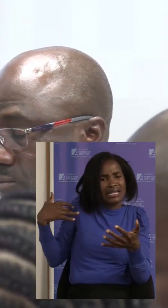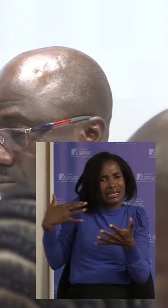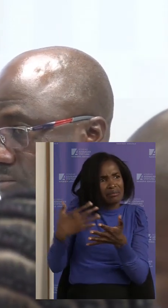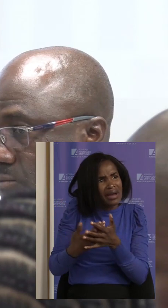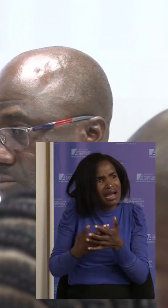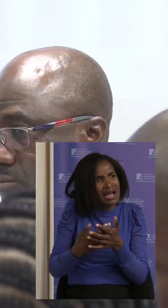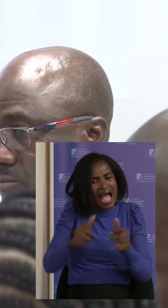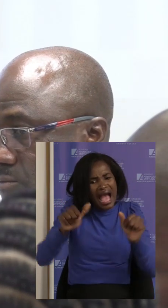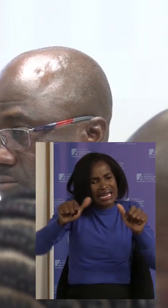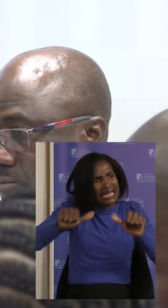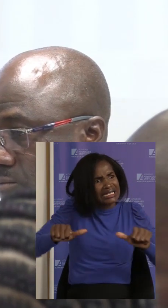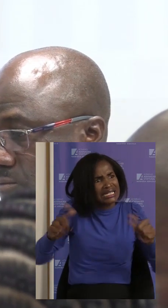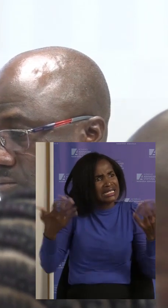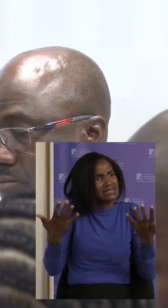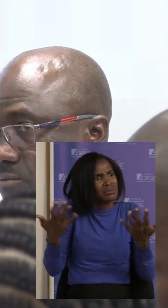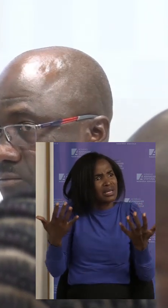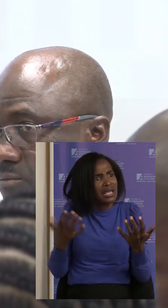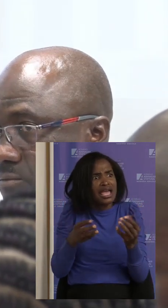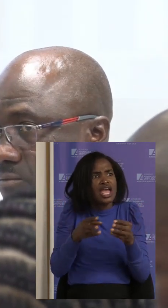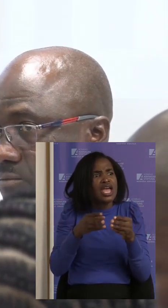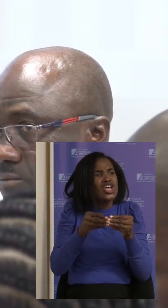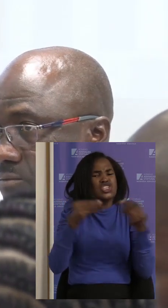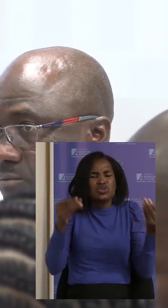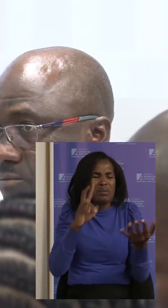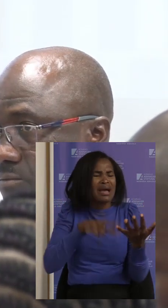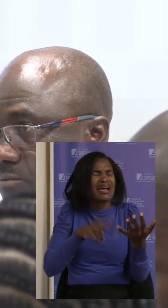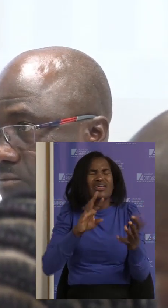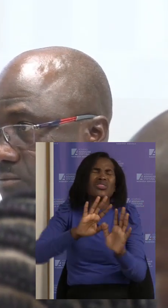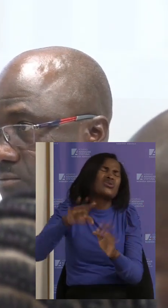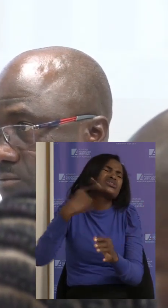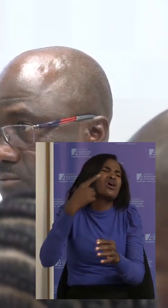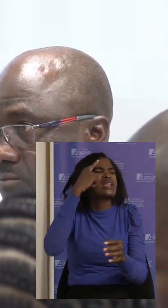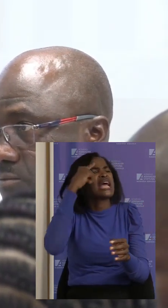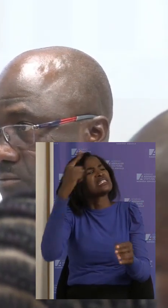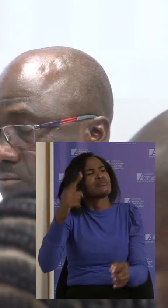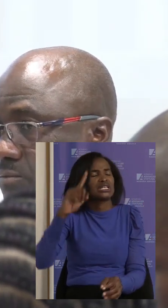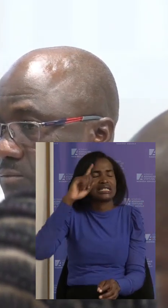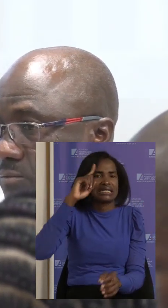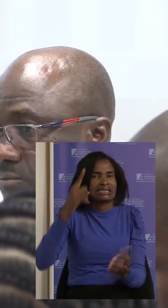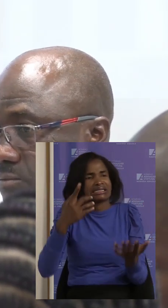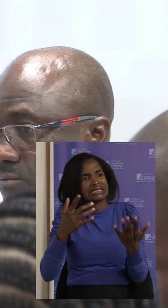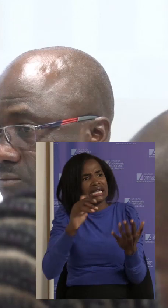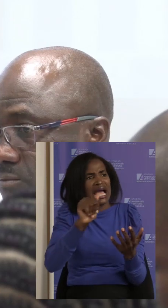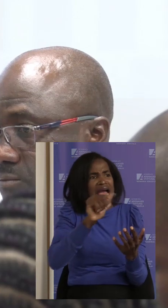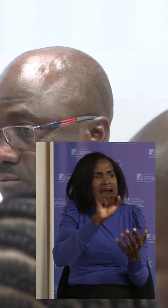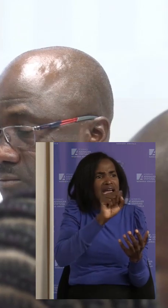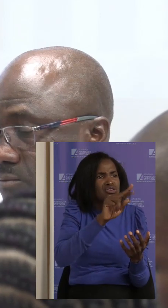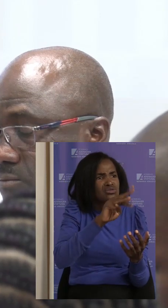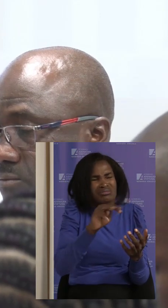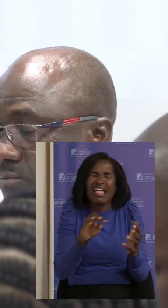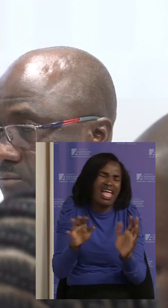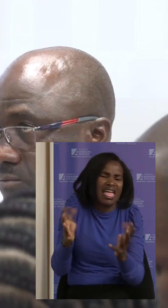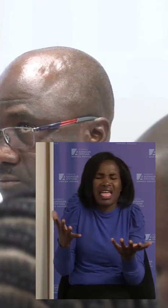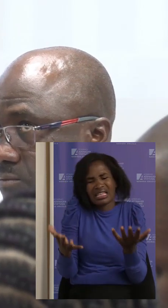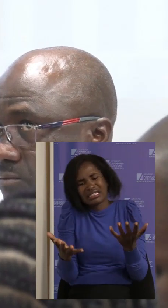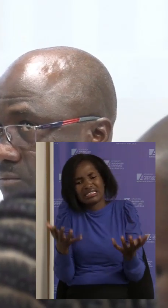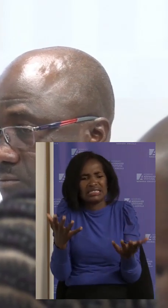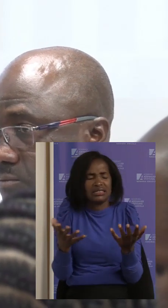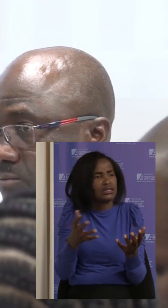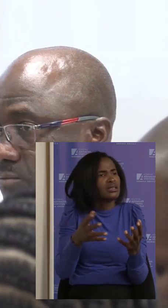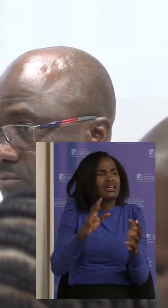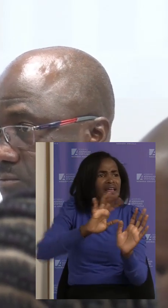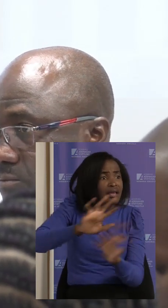that paper? Not the newspaper articles we read every day. Those are just assumptions. So maybe going forward, of course we have the money, which is okay,